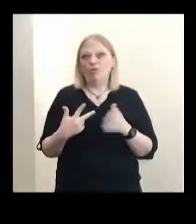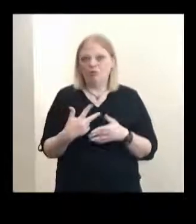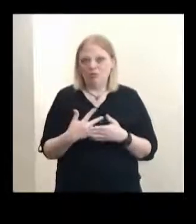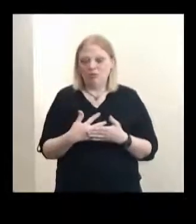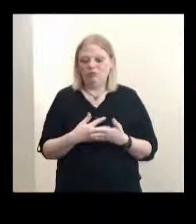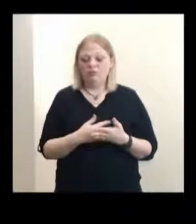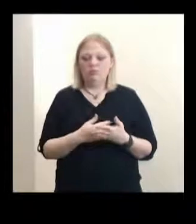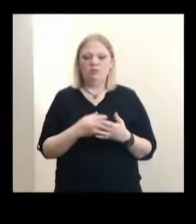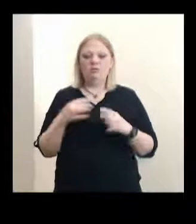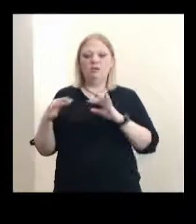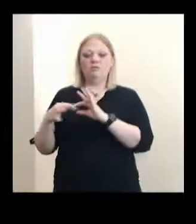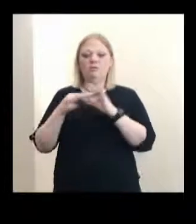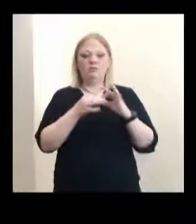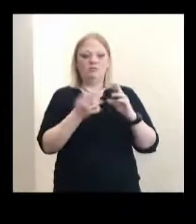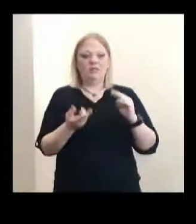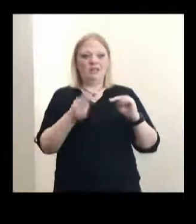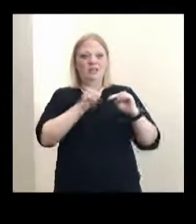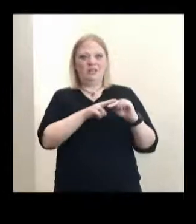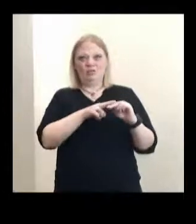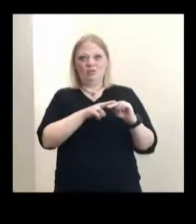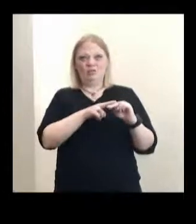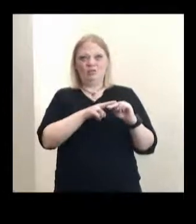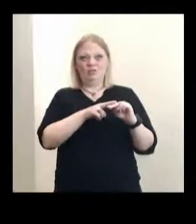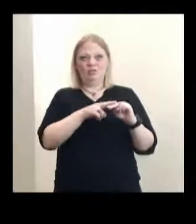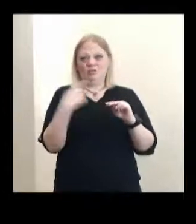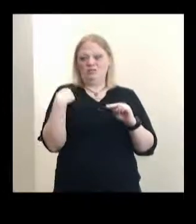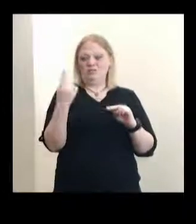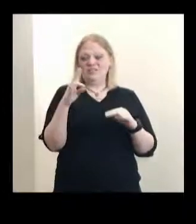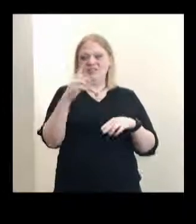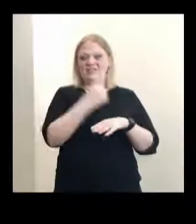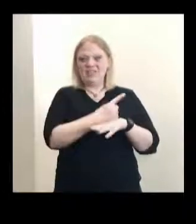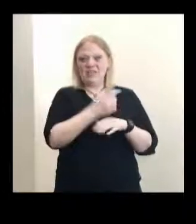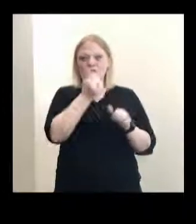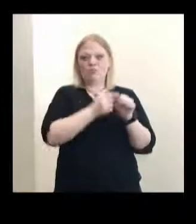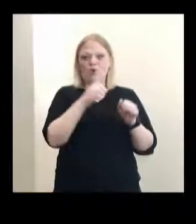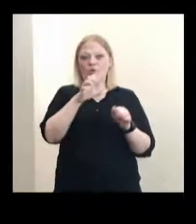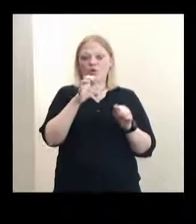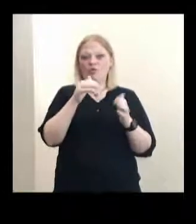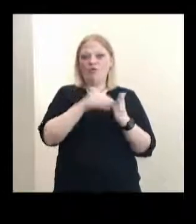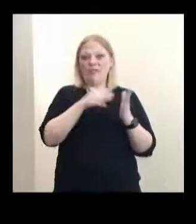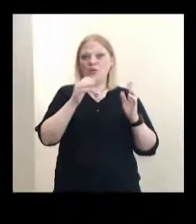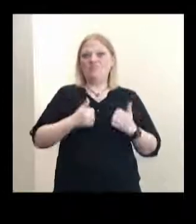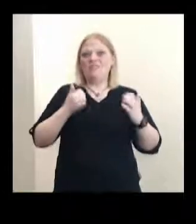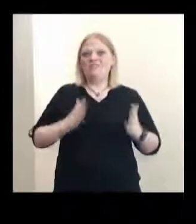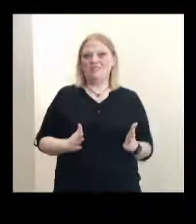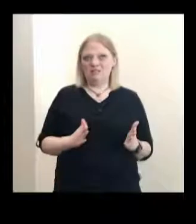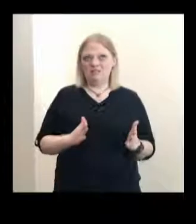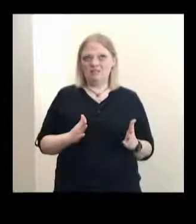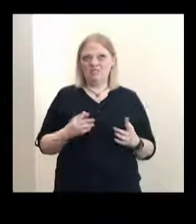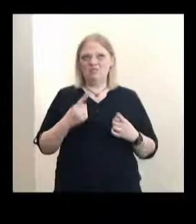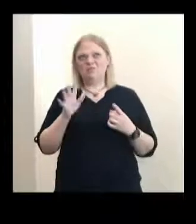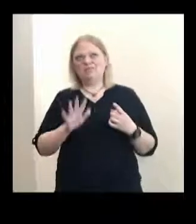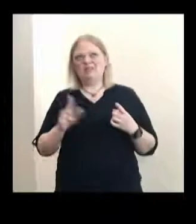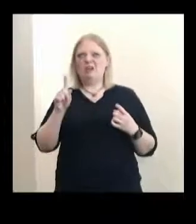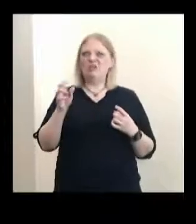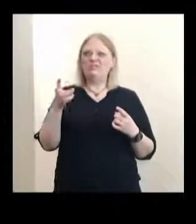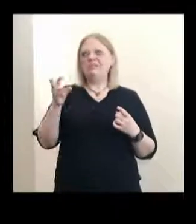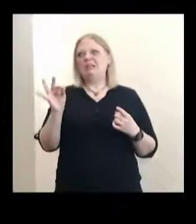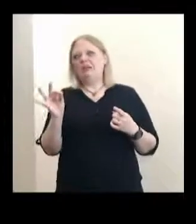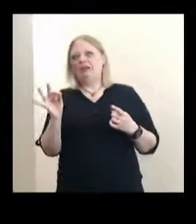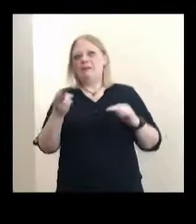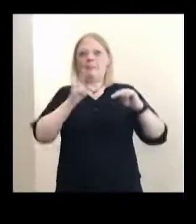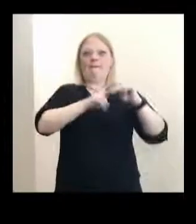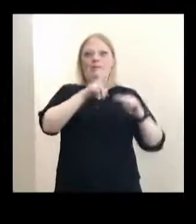a corresponding increase in the total new cases in the past 7 days per 100,000 residents from 169 to